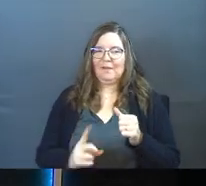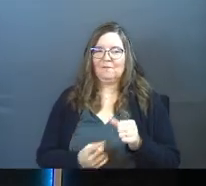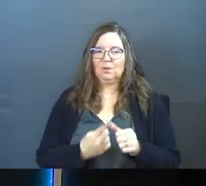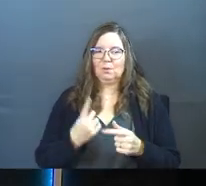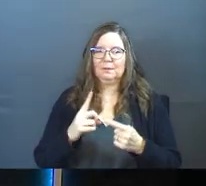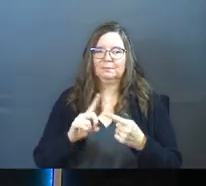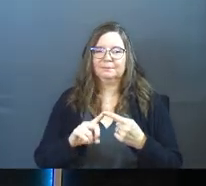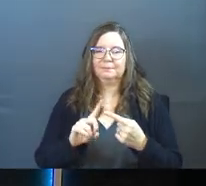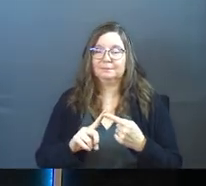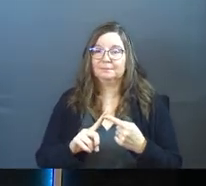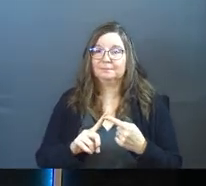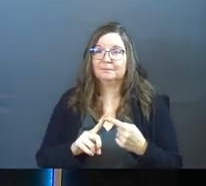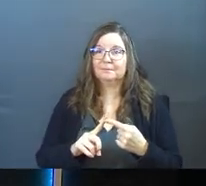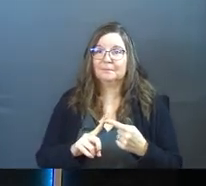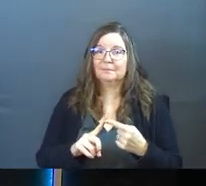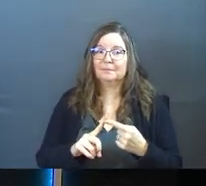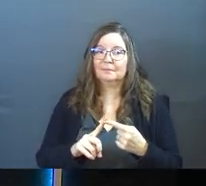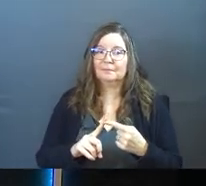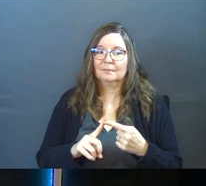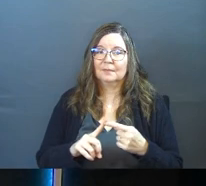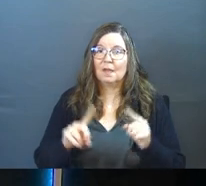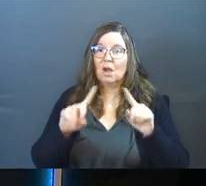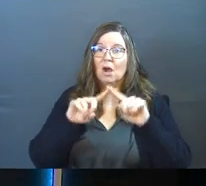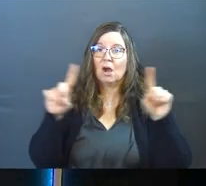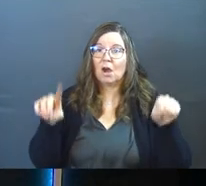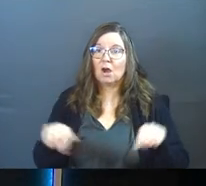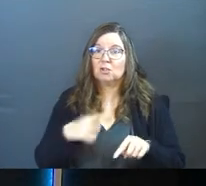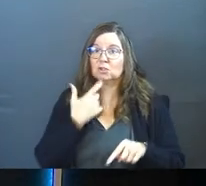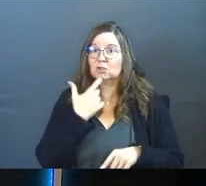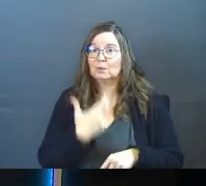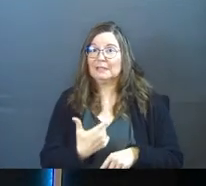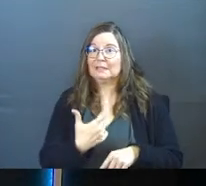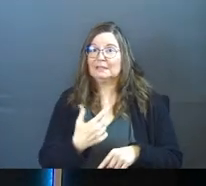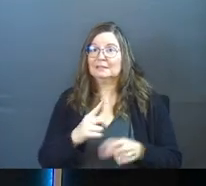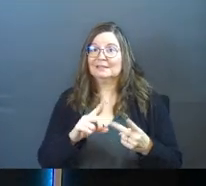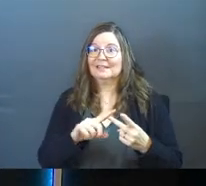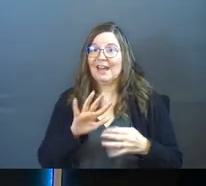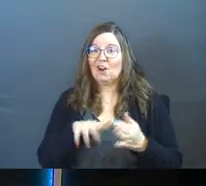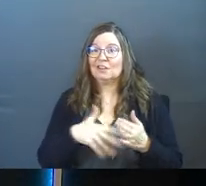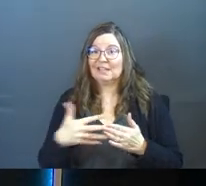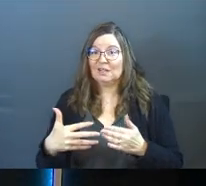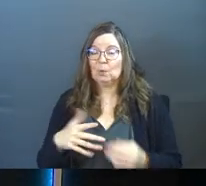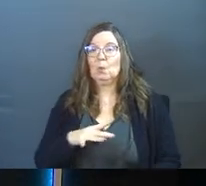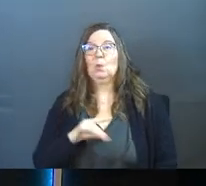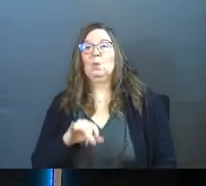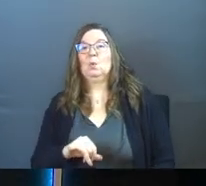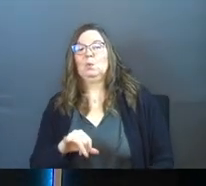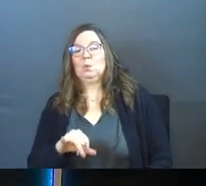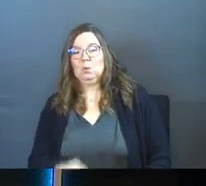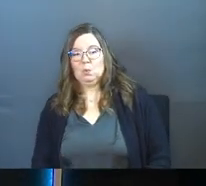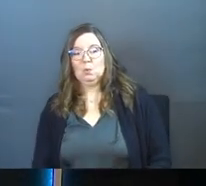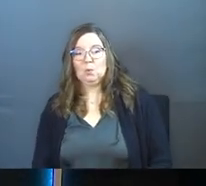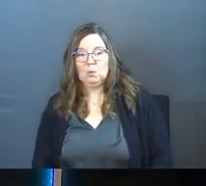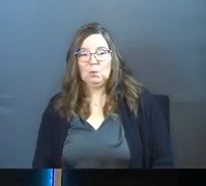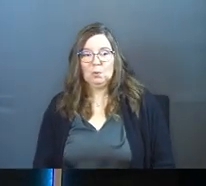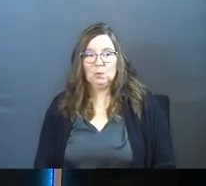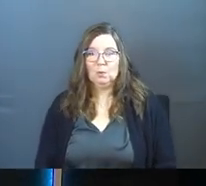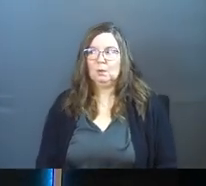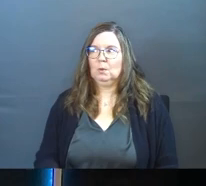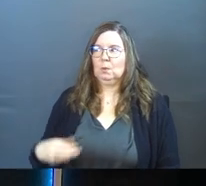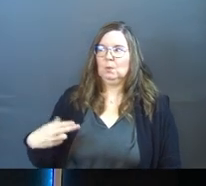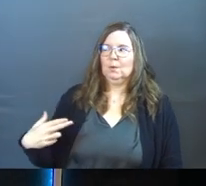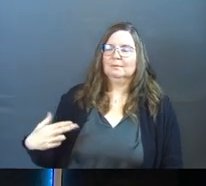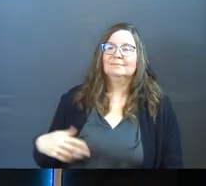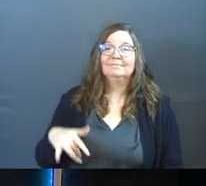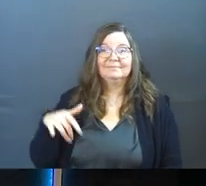first one. Our screens and our schedules. Ooh, okay, I heard that. Like, that was across the room. Like,